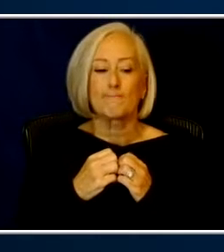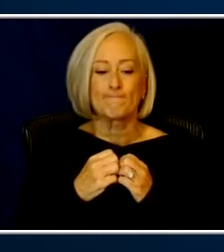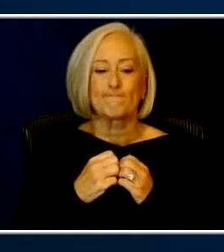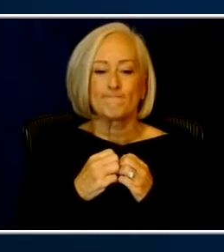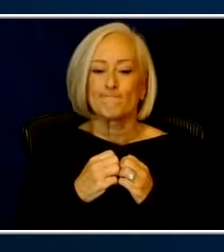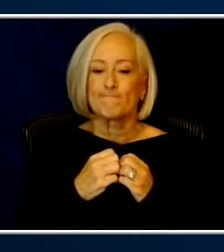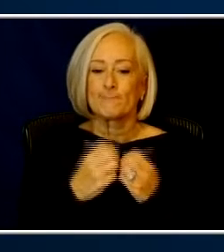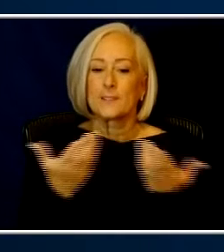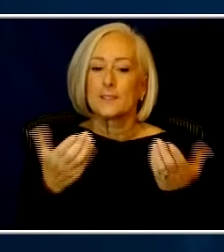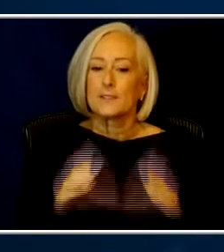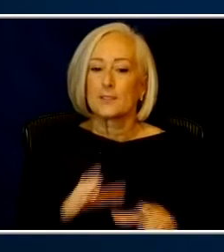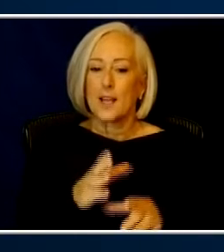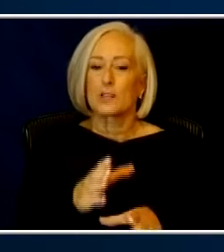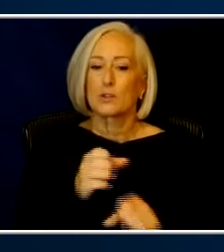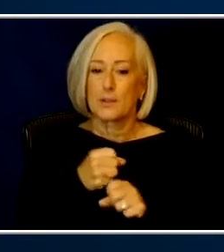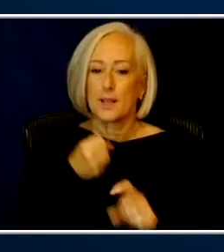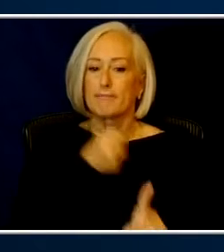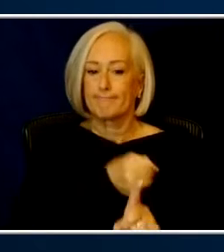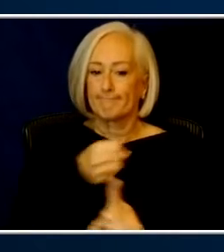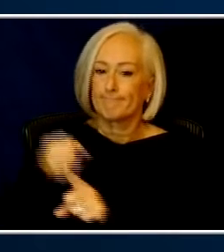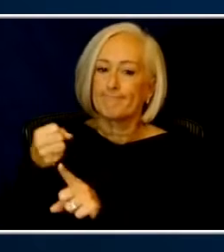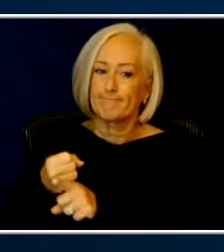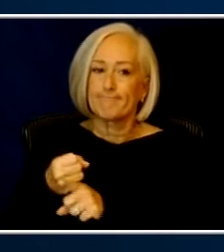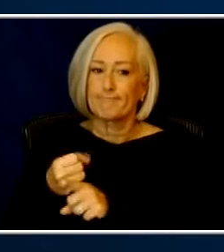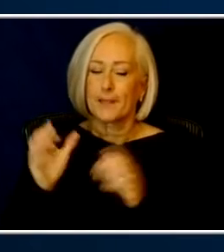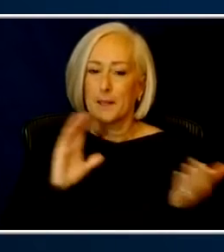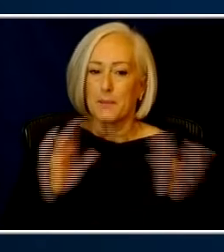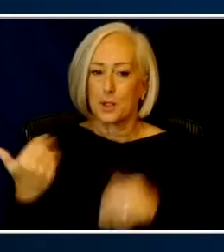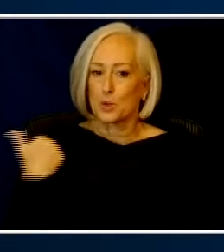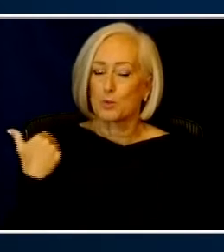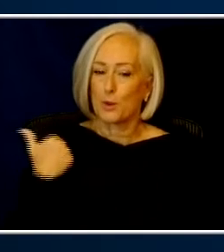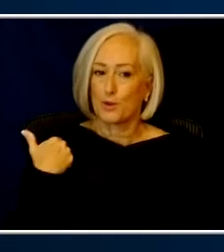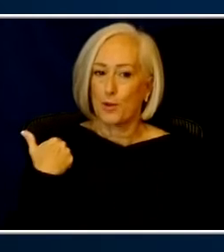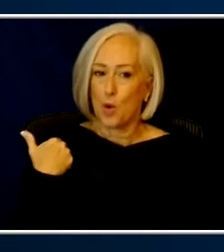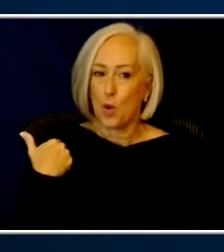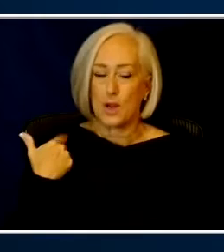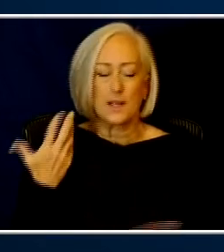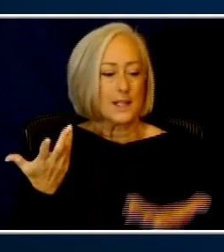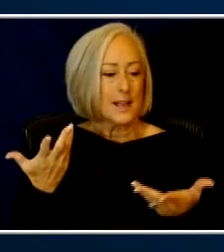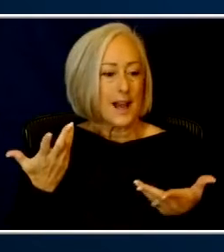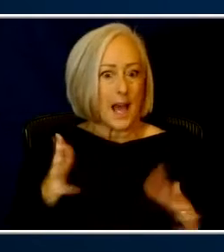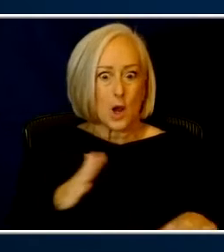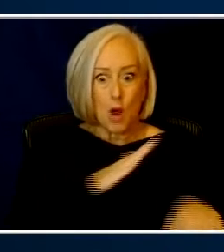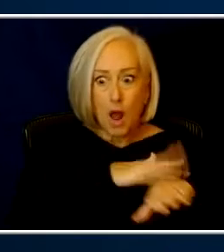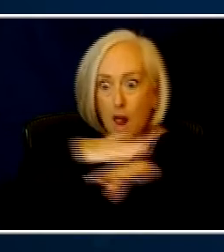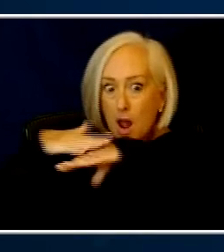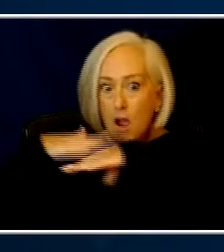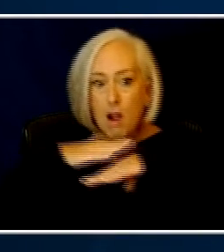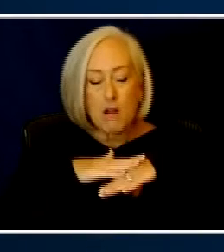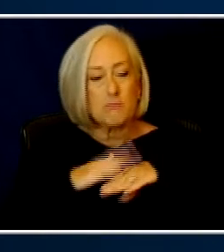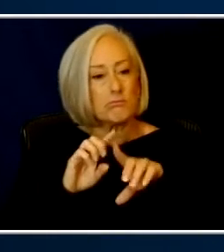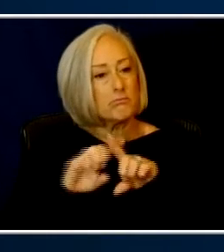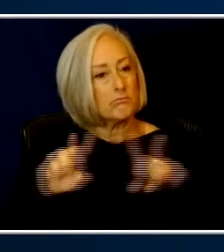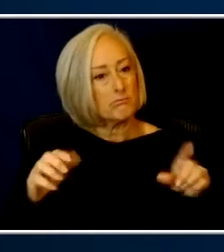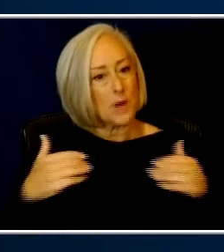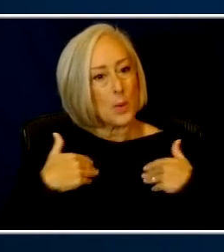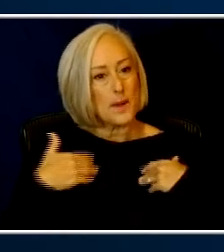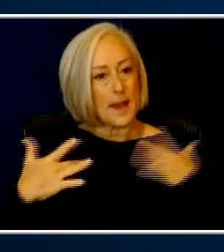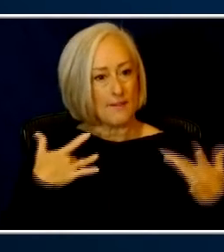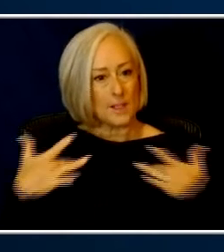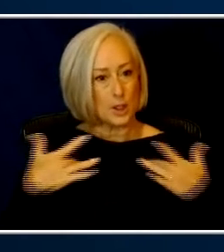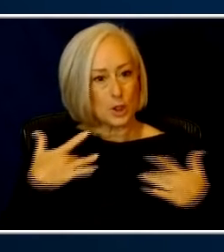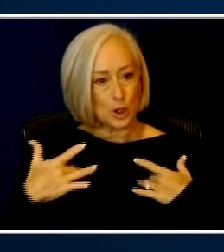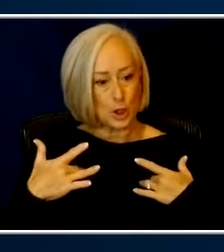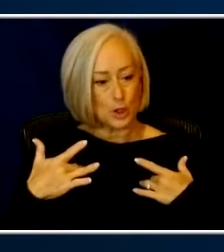could, you know, you're not trying to be an alarmist, but it is concerning, especially when you look at that baseline for rural hospitals and the